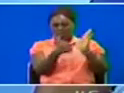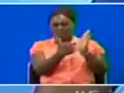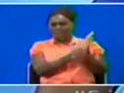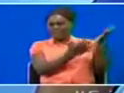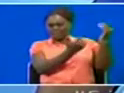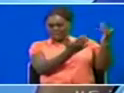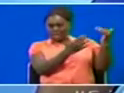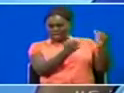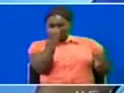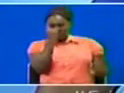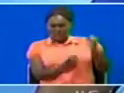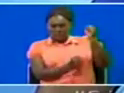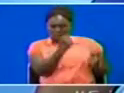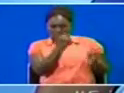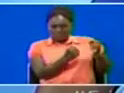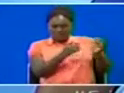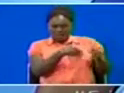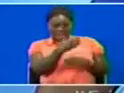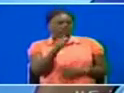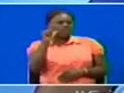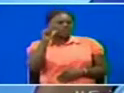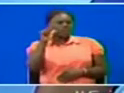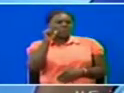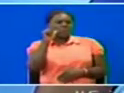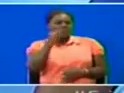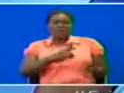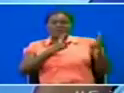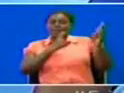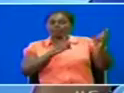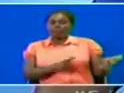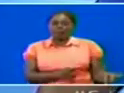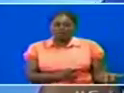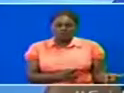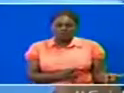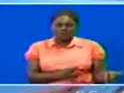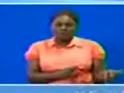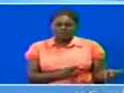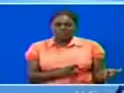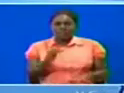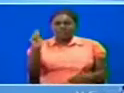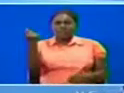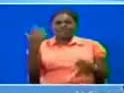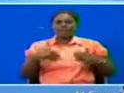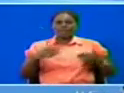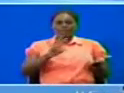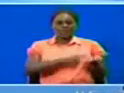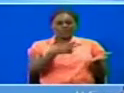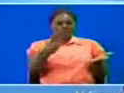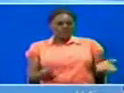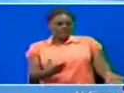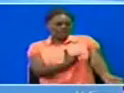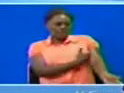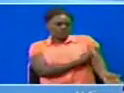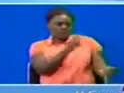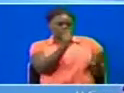Kenya in athletics. This is after British news agency Reuters reported that another high-profile Kenyan athlete had failed a doping test. The